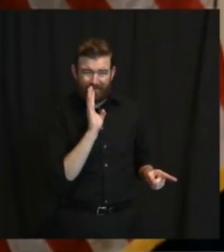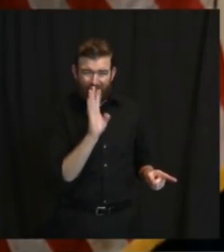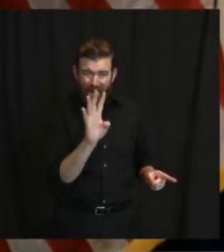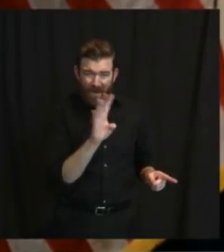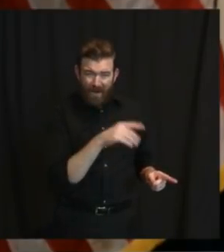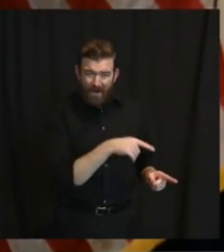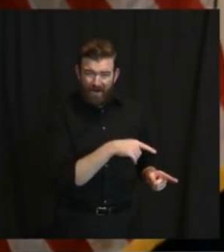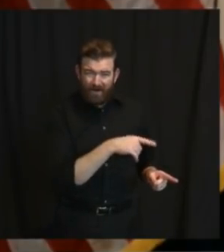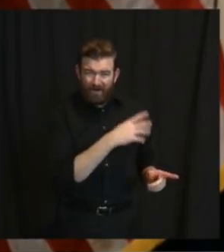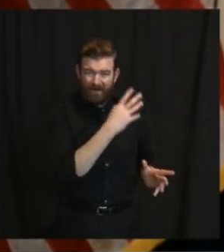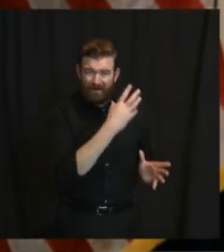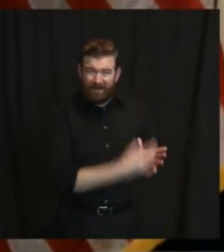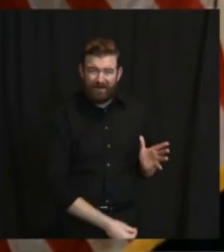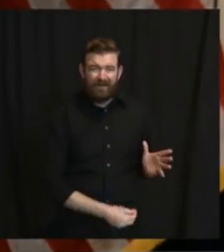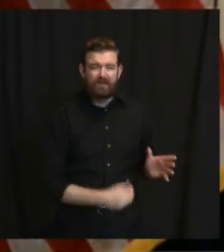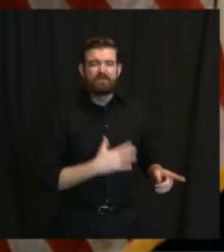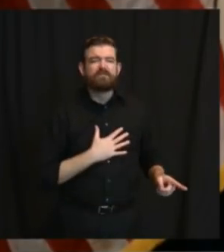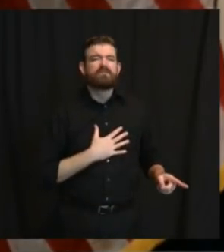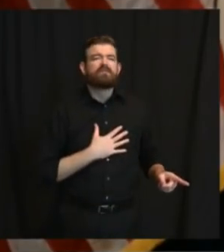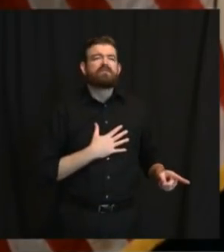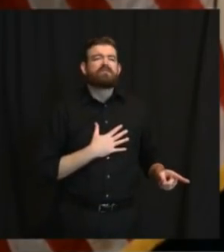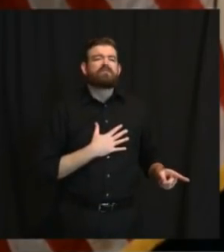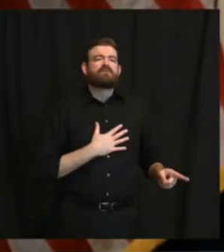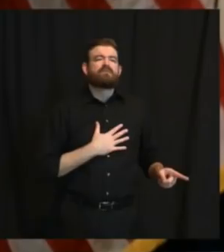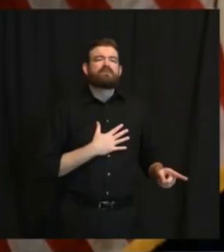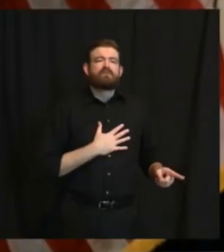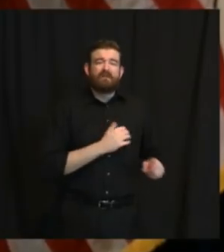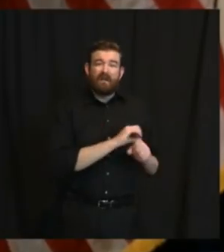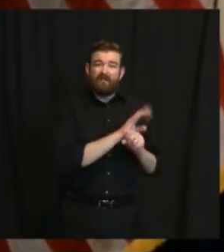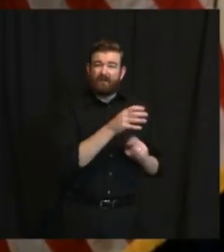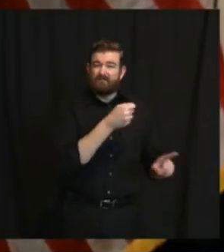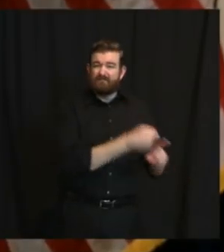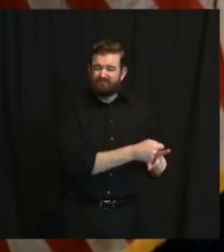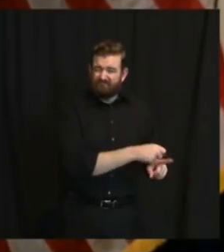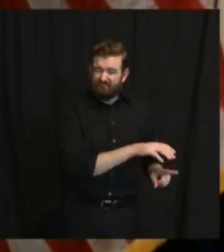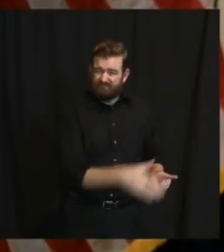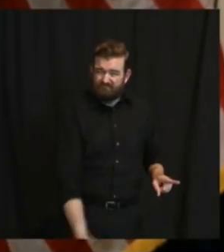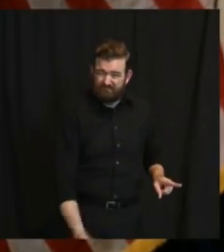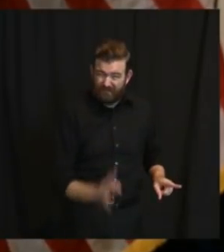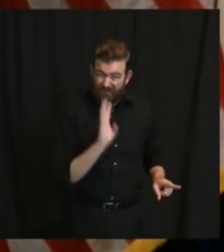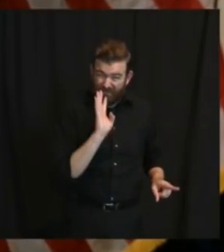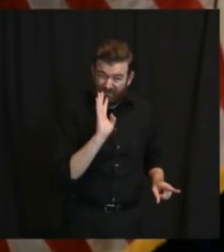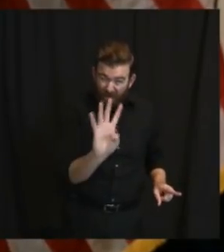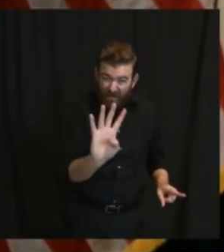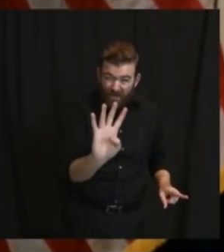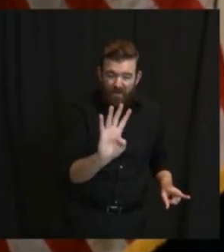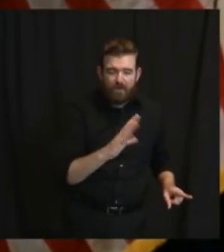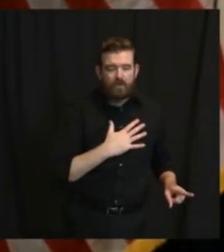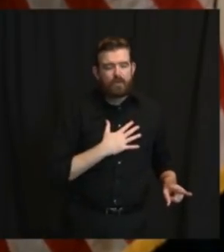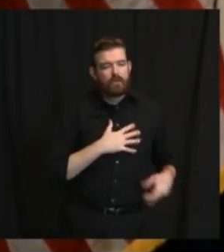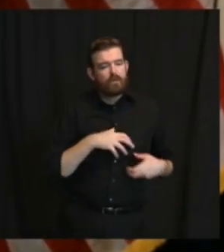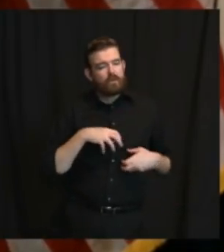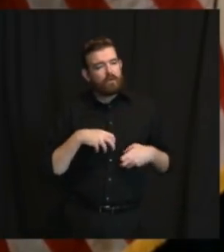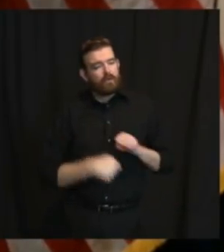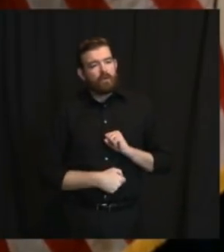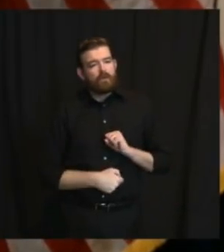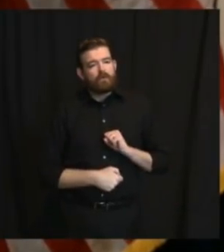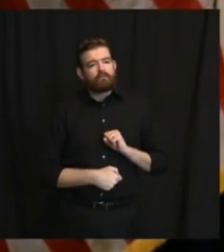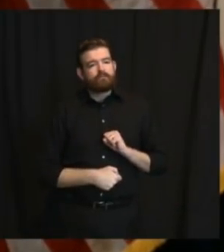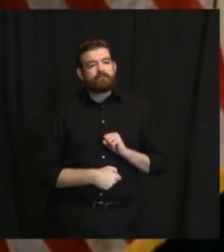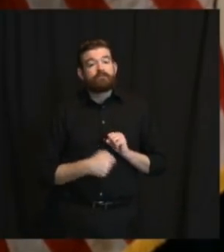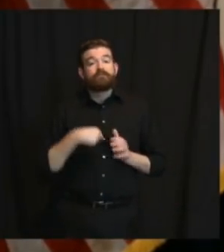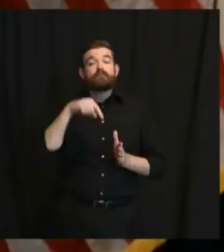from COVID-19 related complications under the age of 18. And as Judy said, we're going to keep the details of that as you would want us